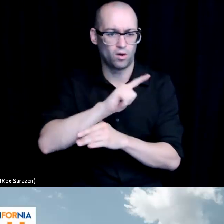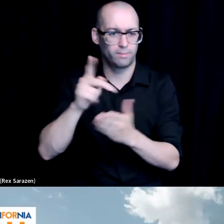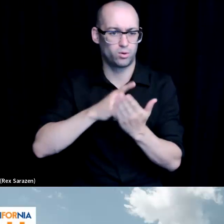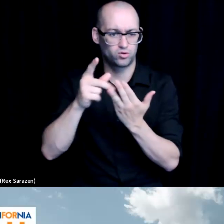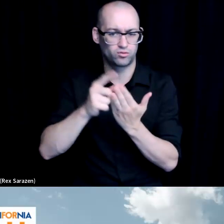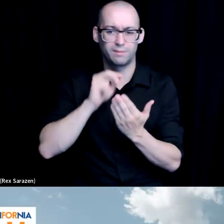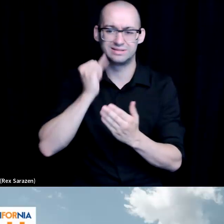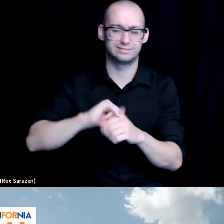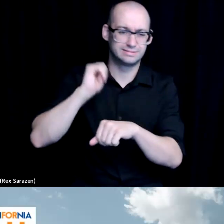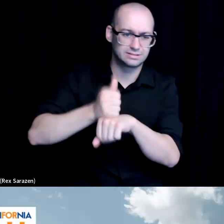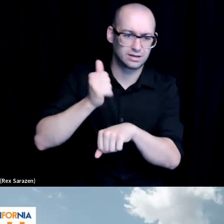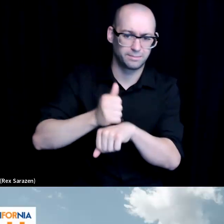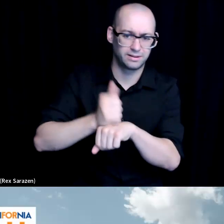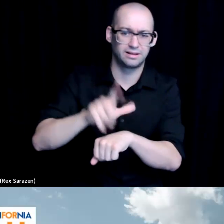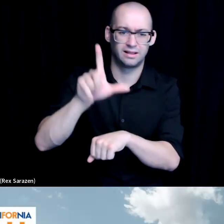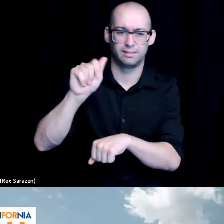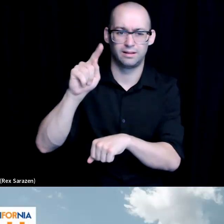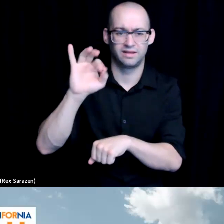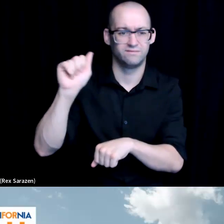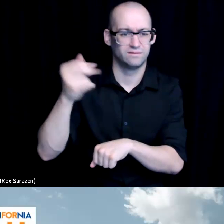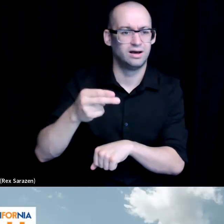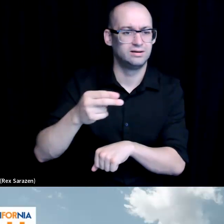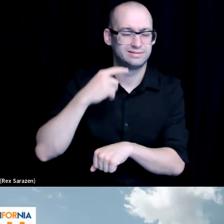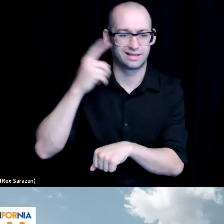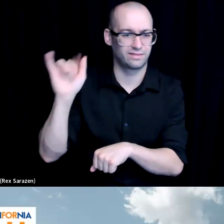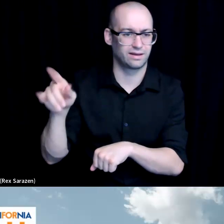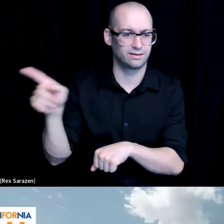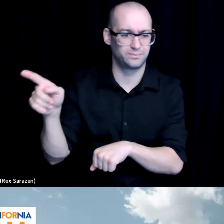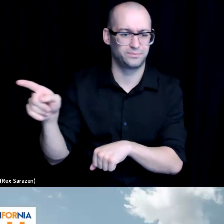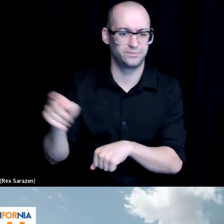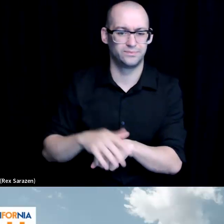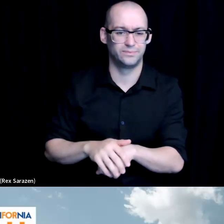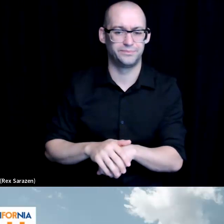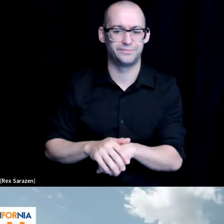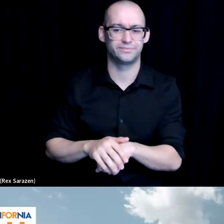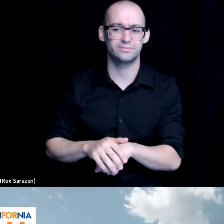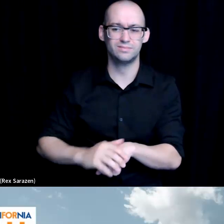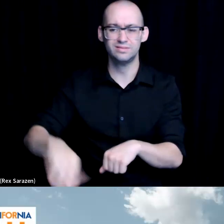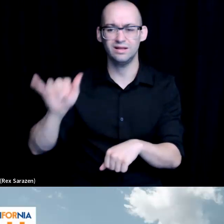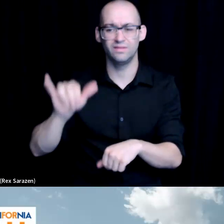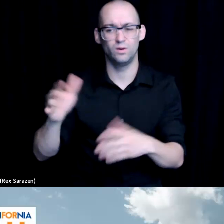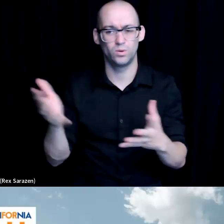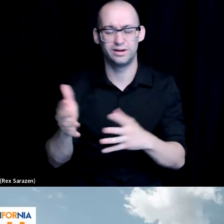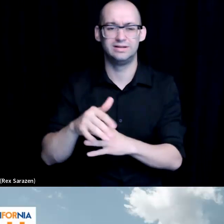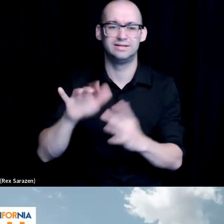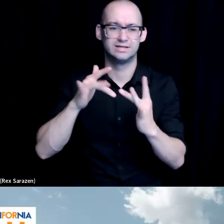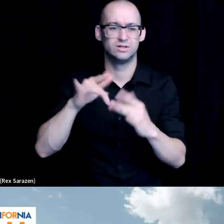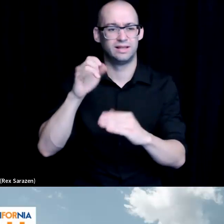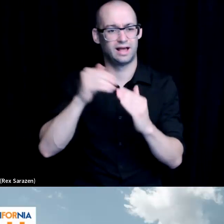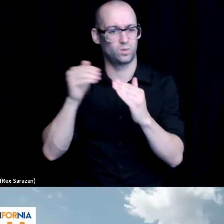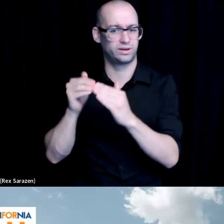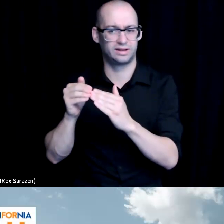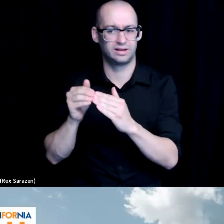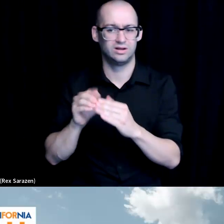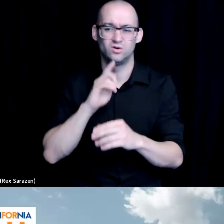as Latifa recapped, is about the digital equity. The